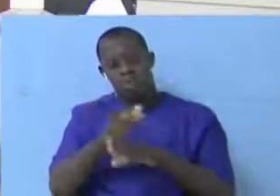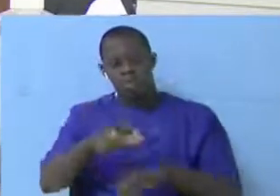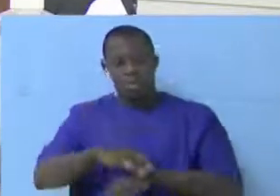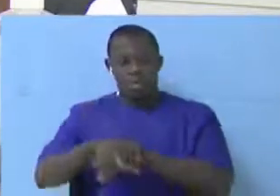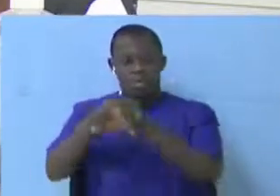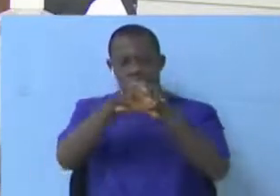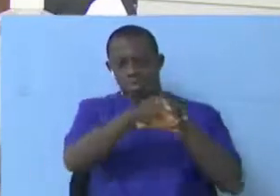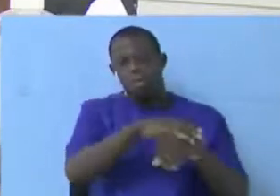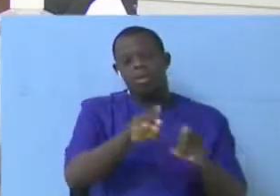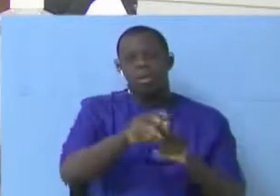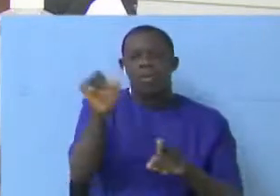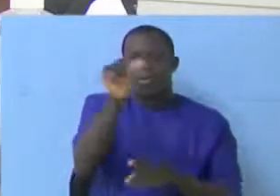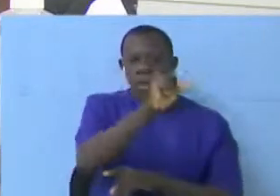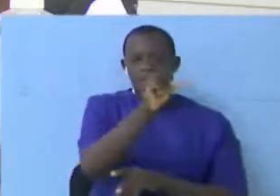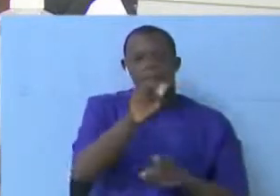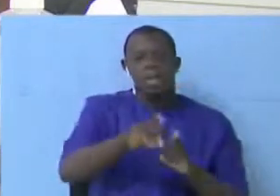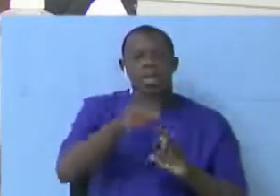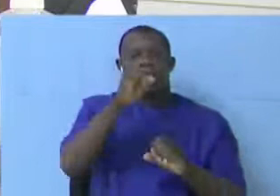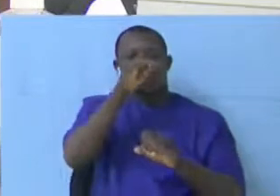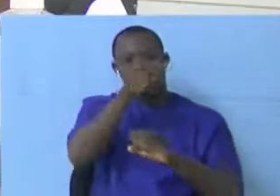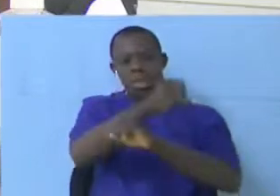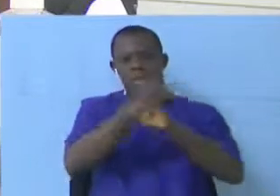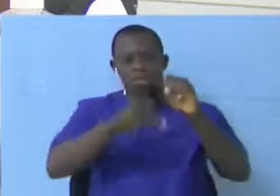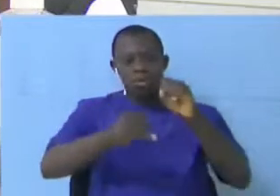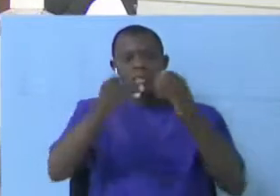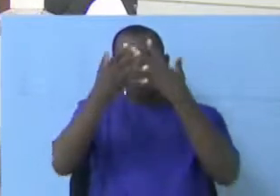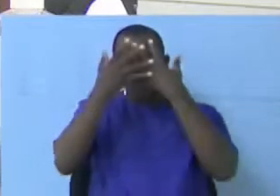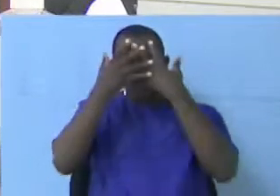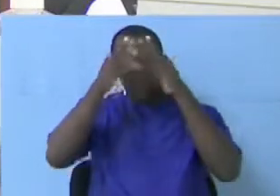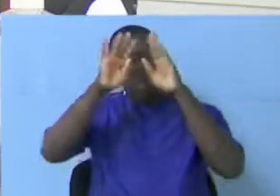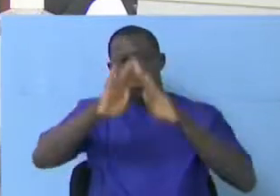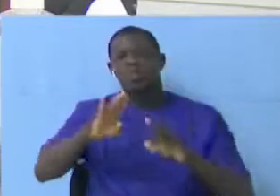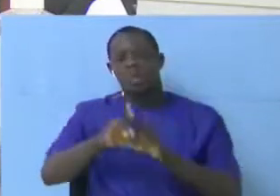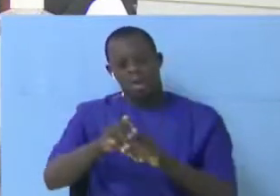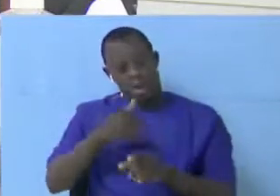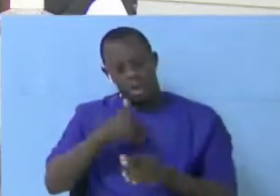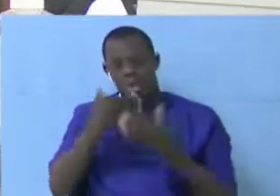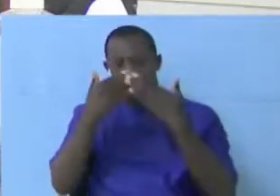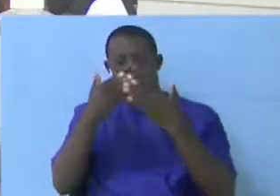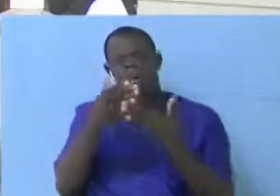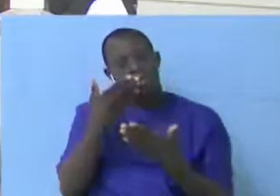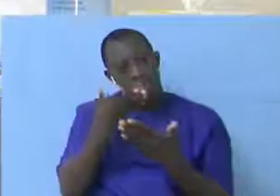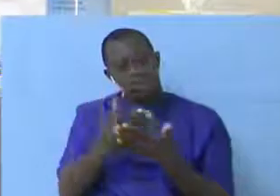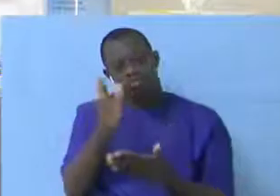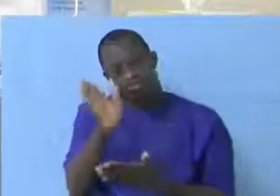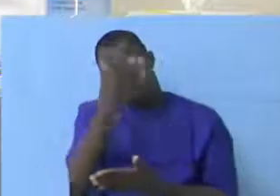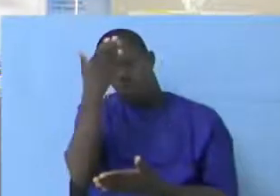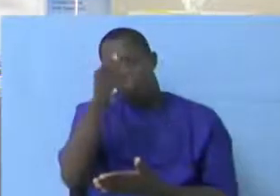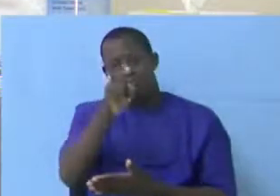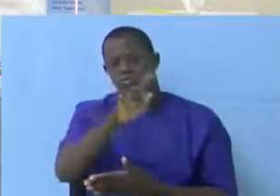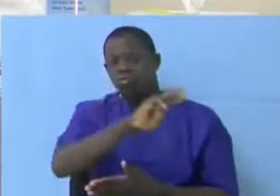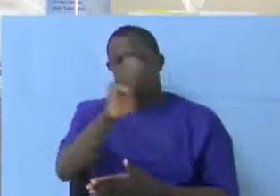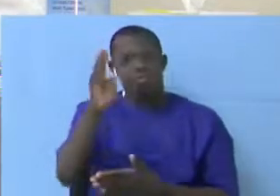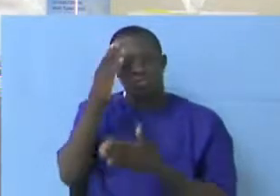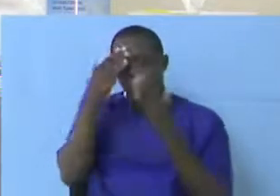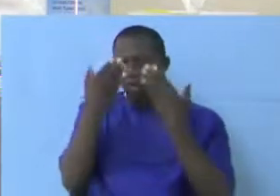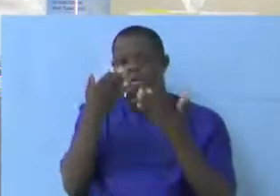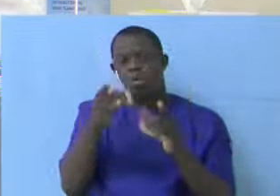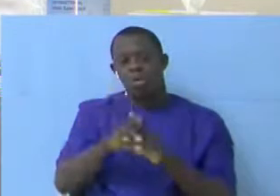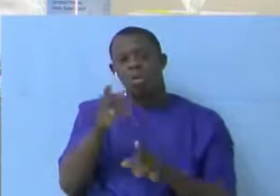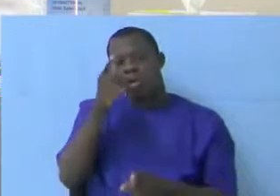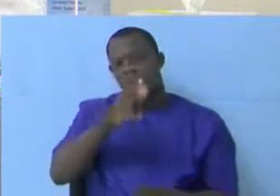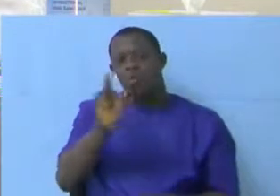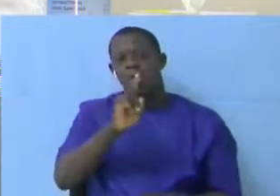said to her, go, you don't know where your lock is. And the parents of Jaja Nyas were